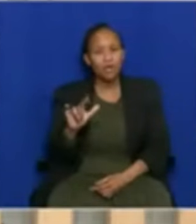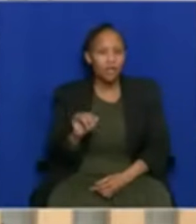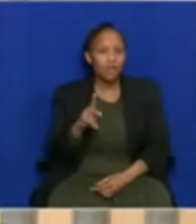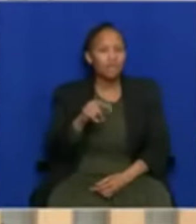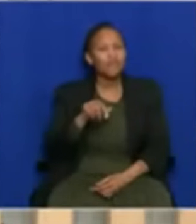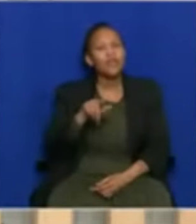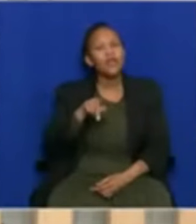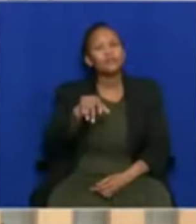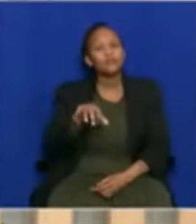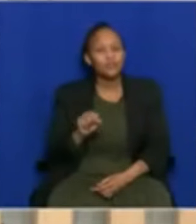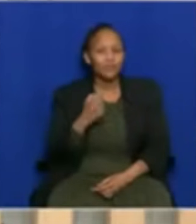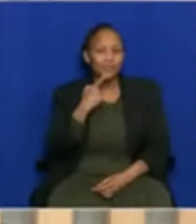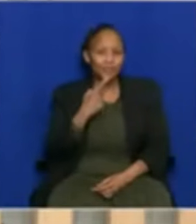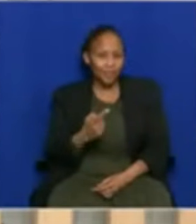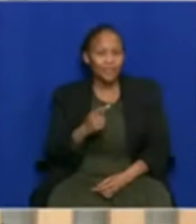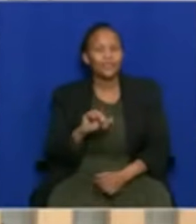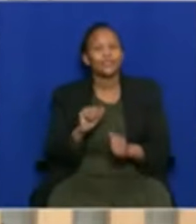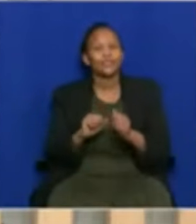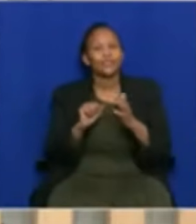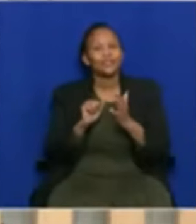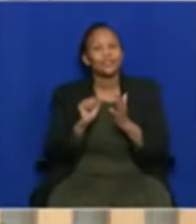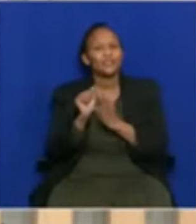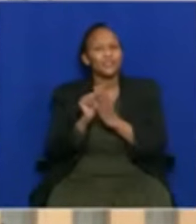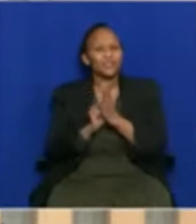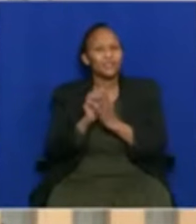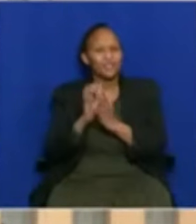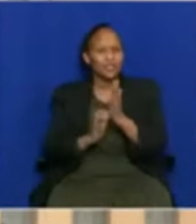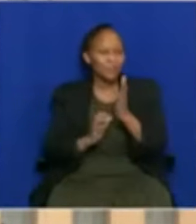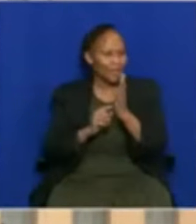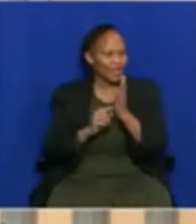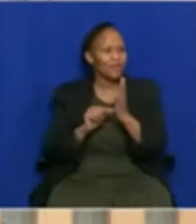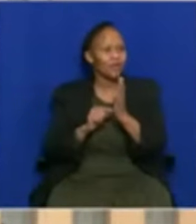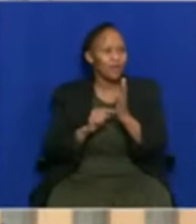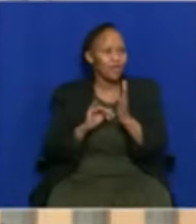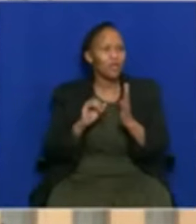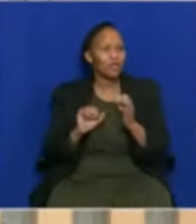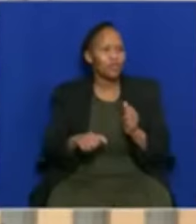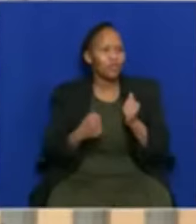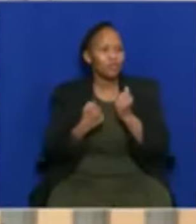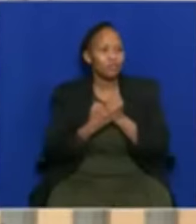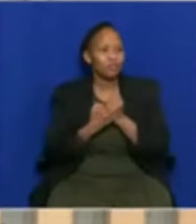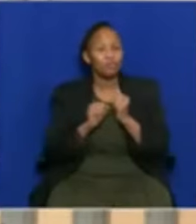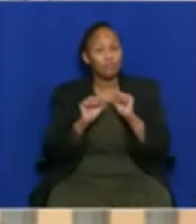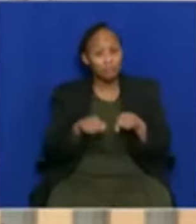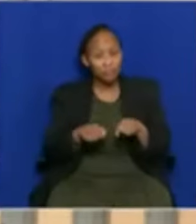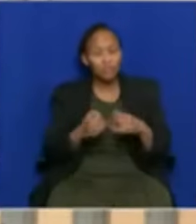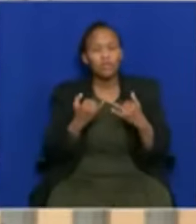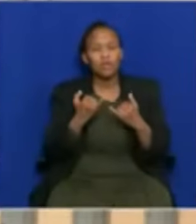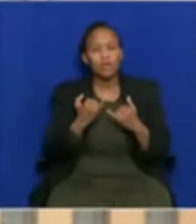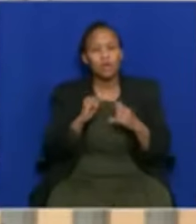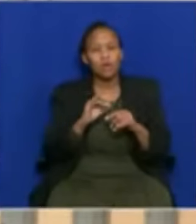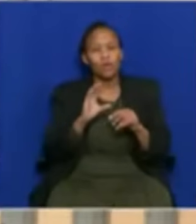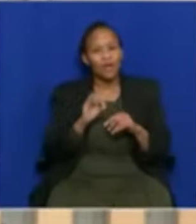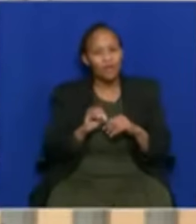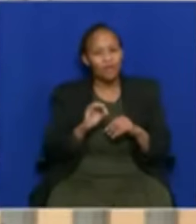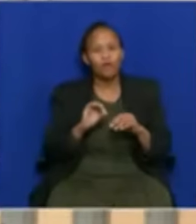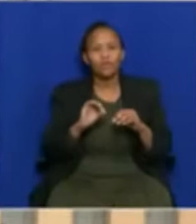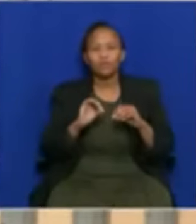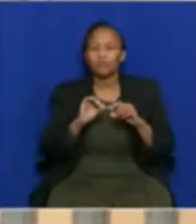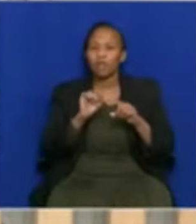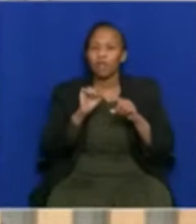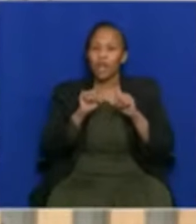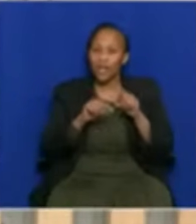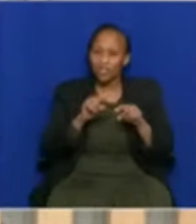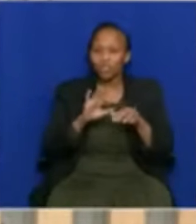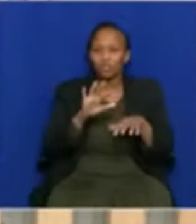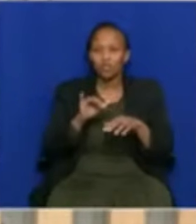superficial, based on hearsay, and that they did not contain all the elements of the alleged offenses. It